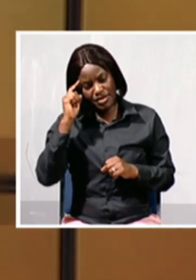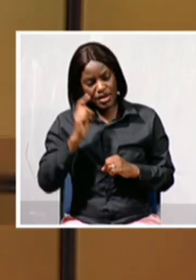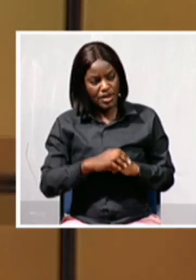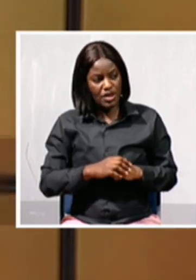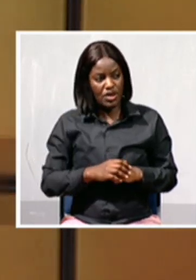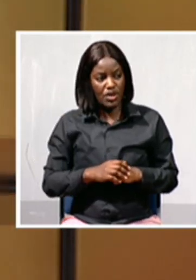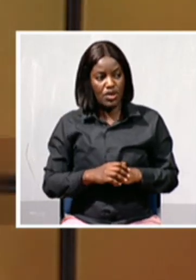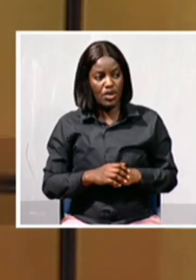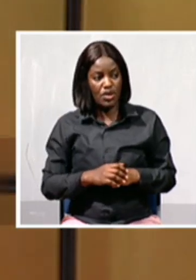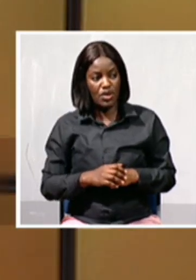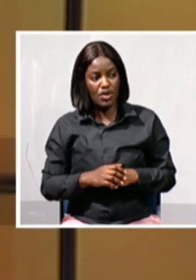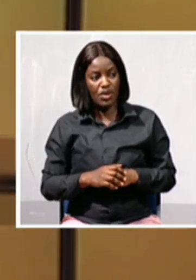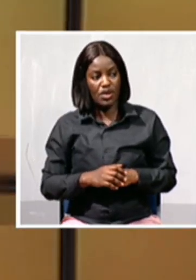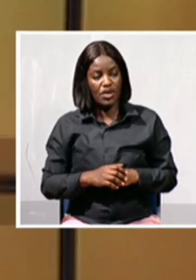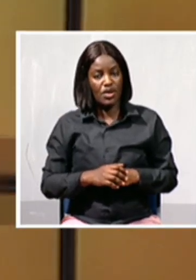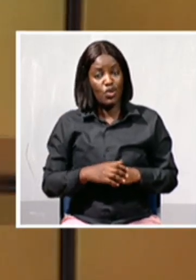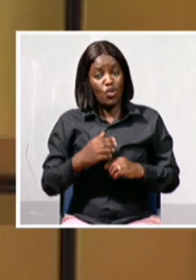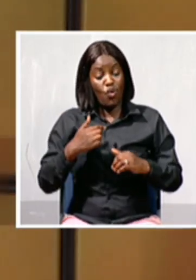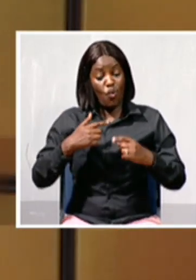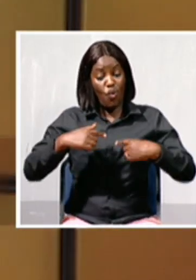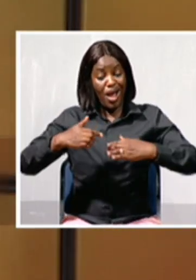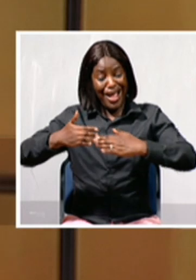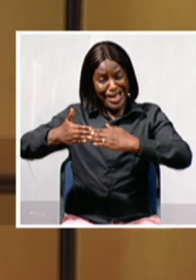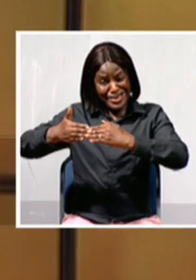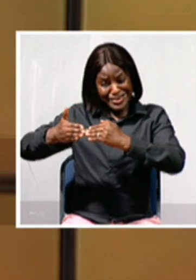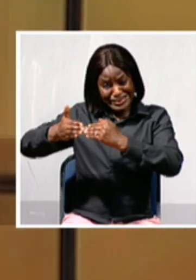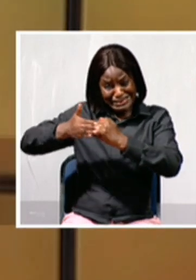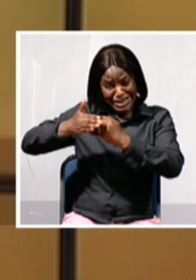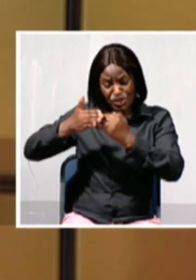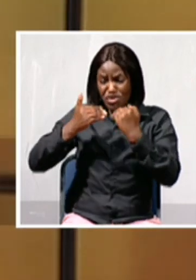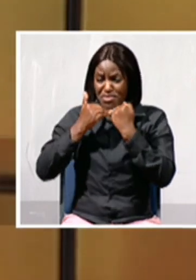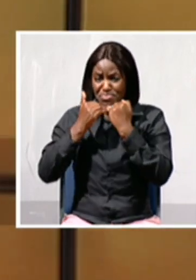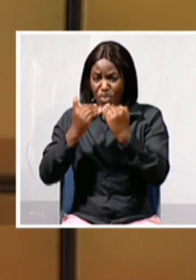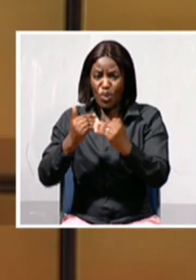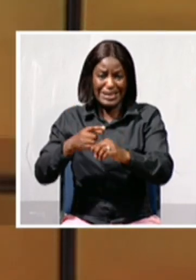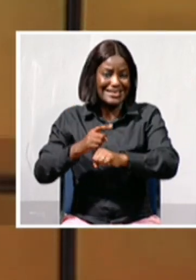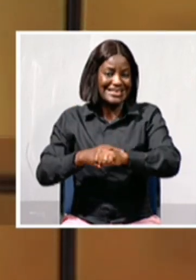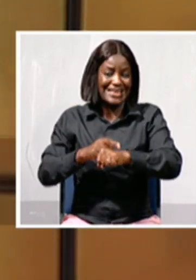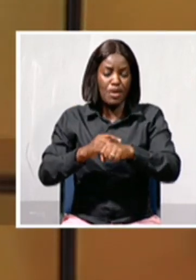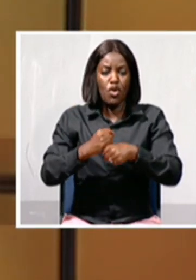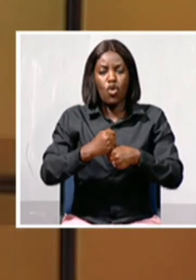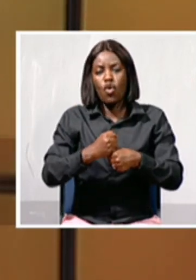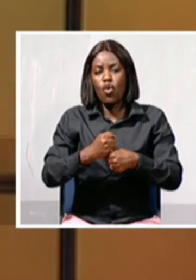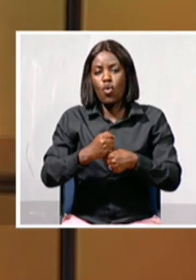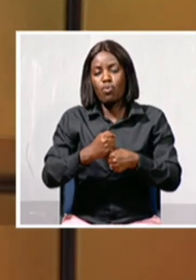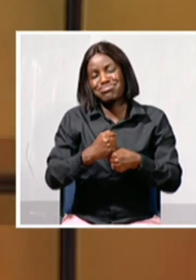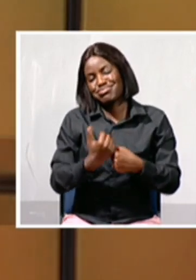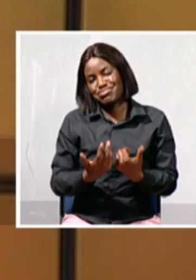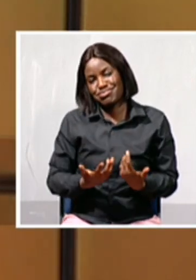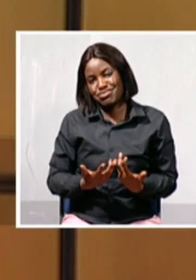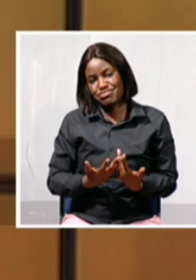are approaching the most critical period of the election period, and this is where citizen journalism comes to